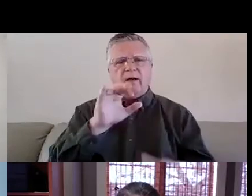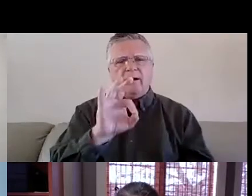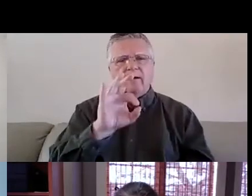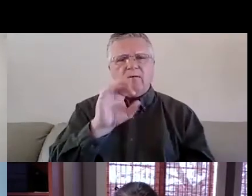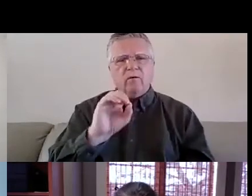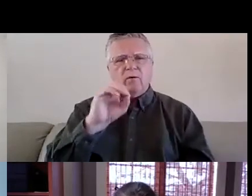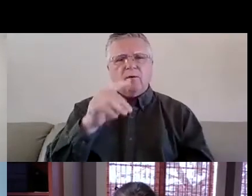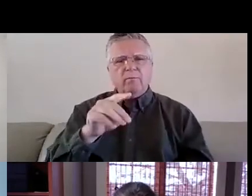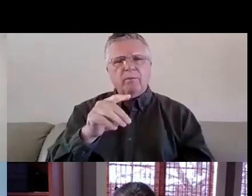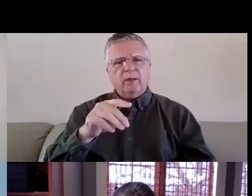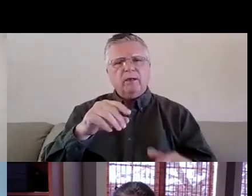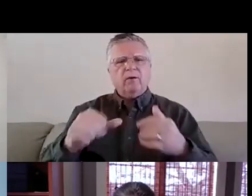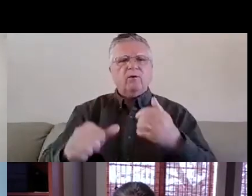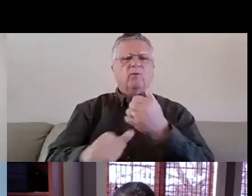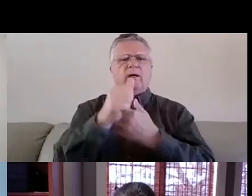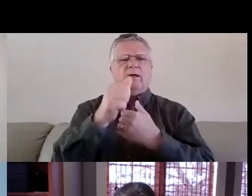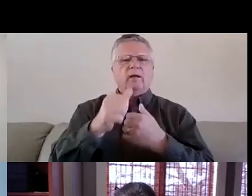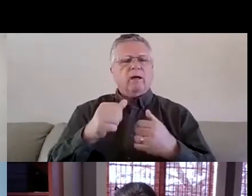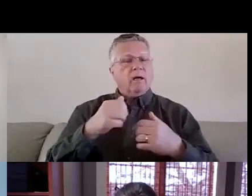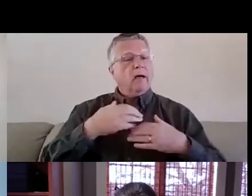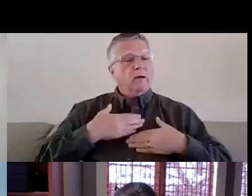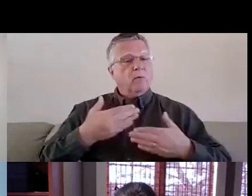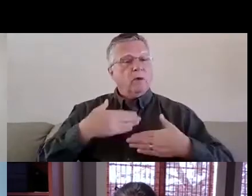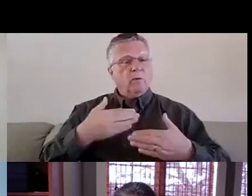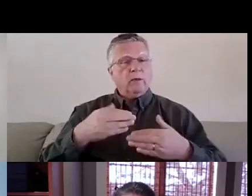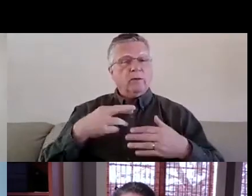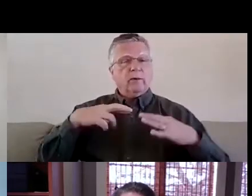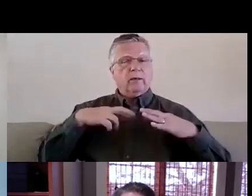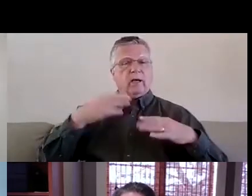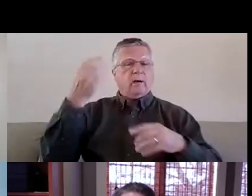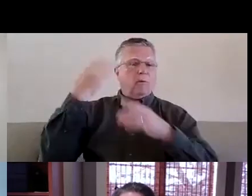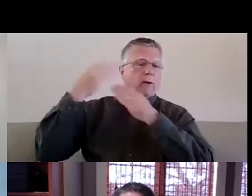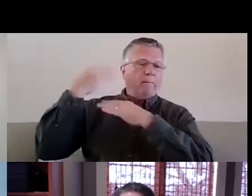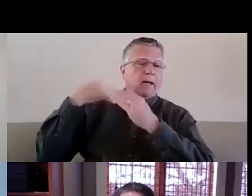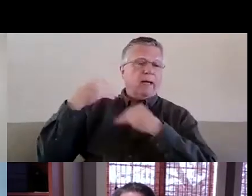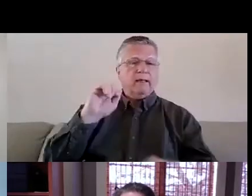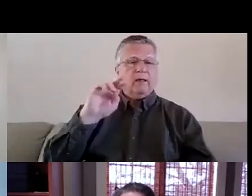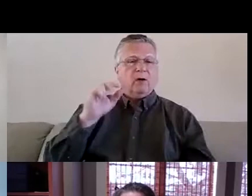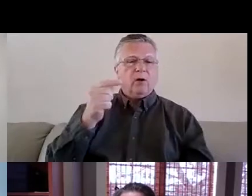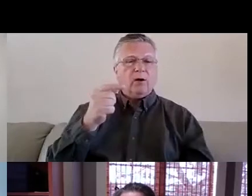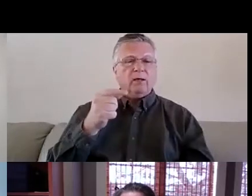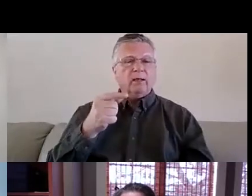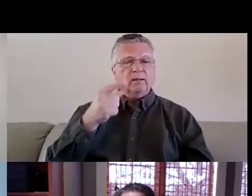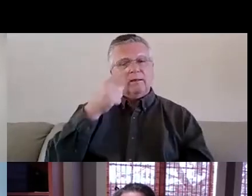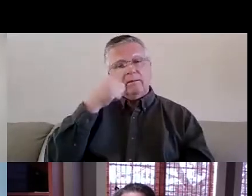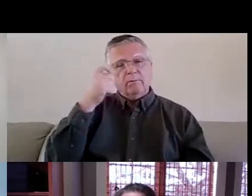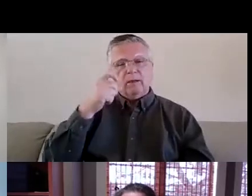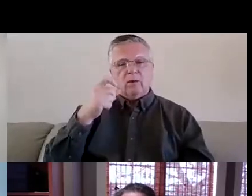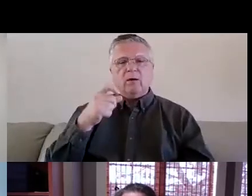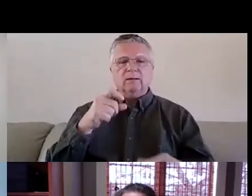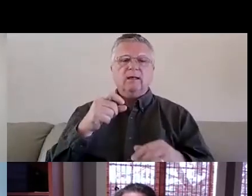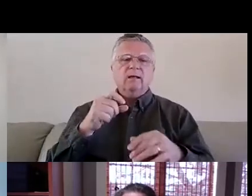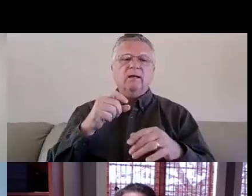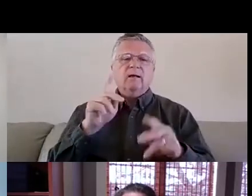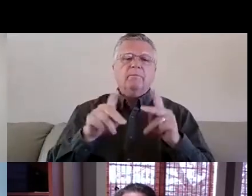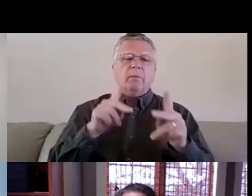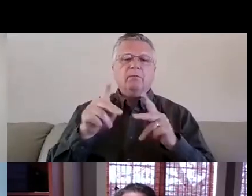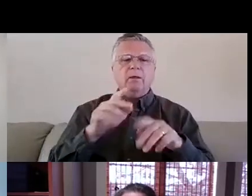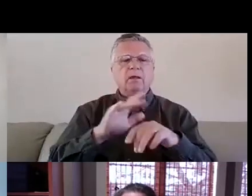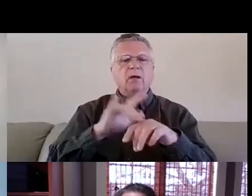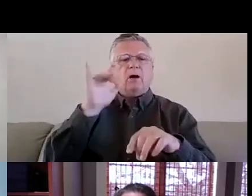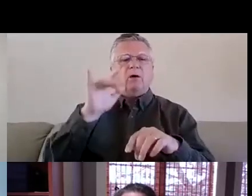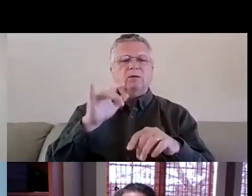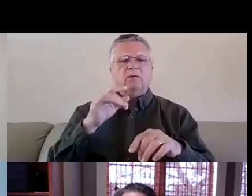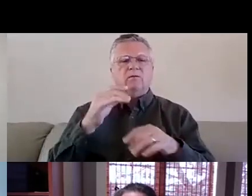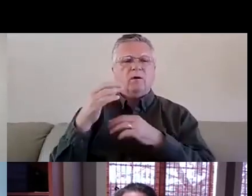more than willing to retire back in August, facing calls for public accountability. I think